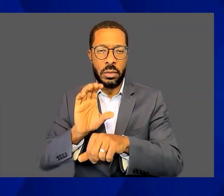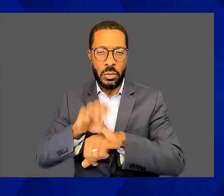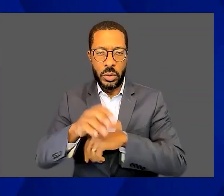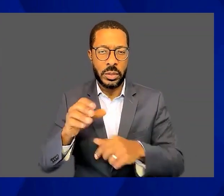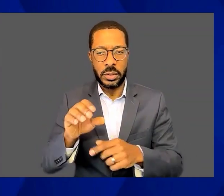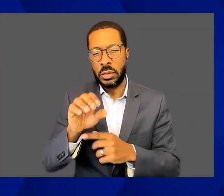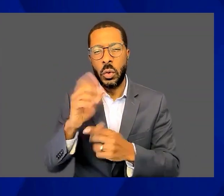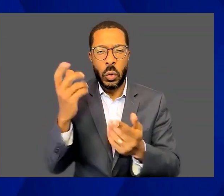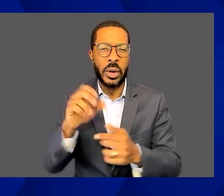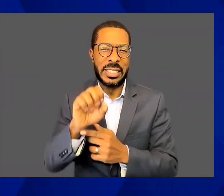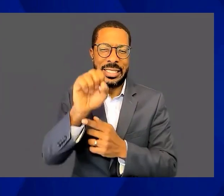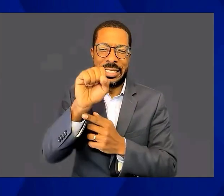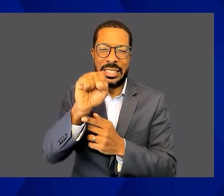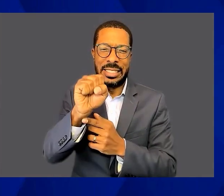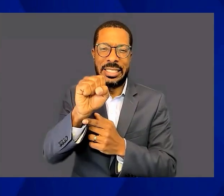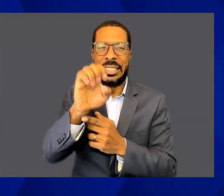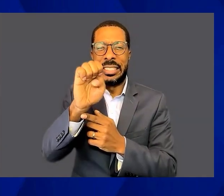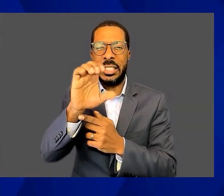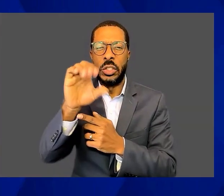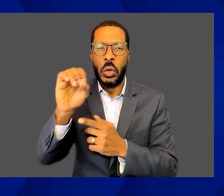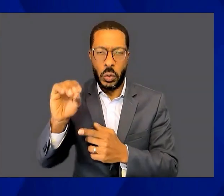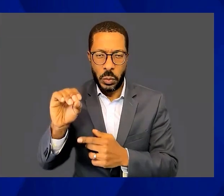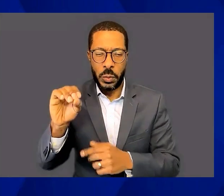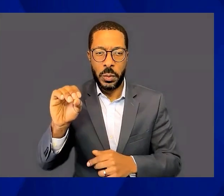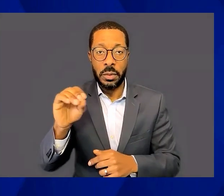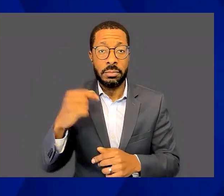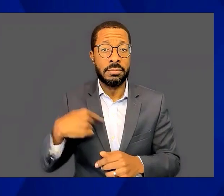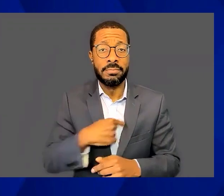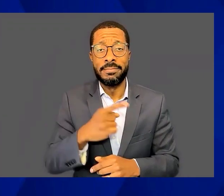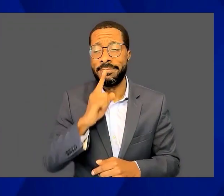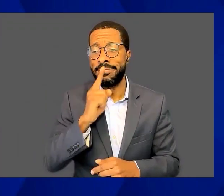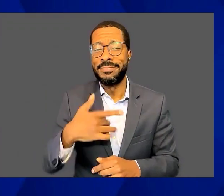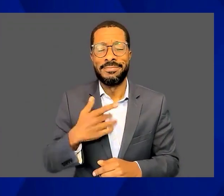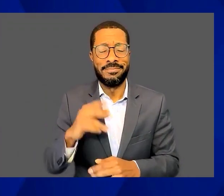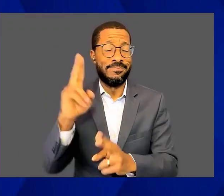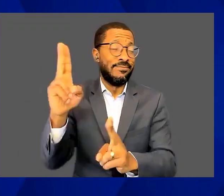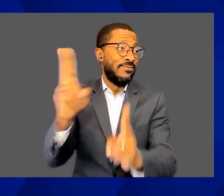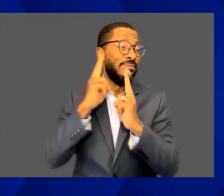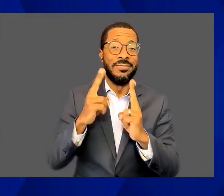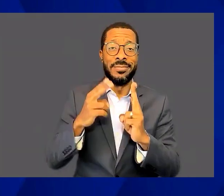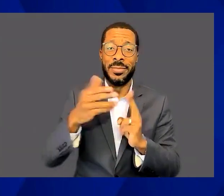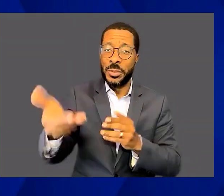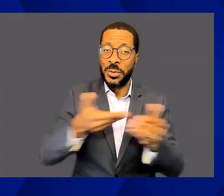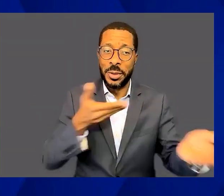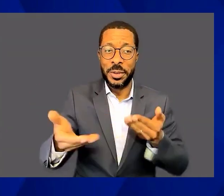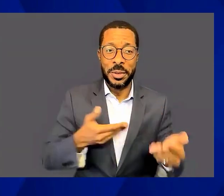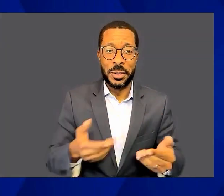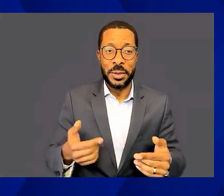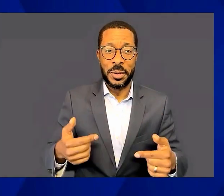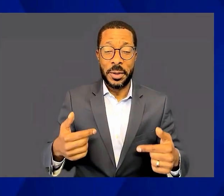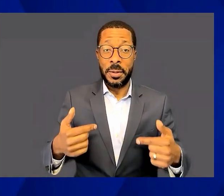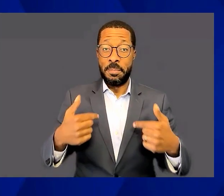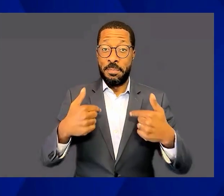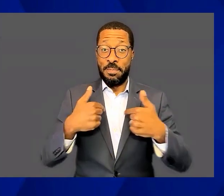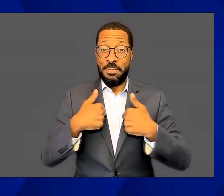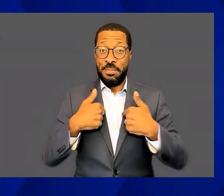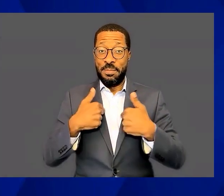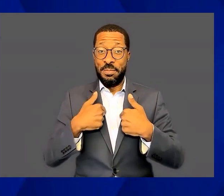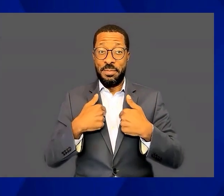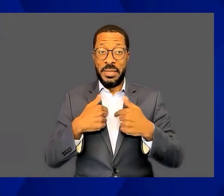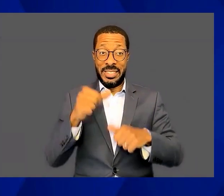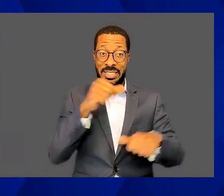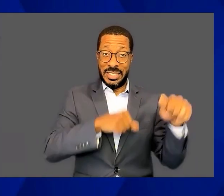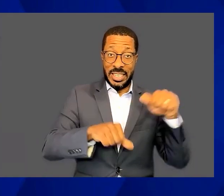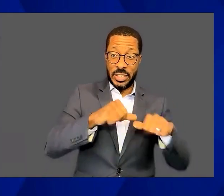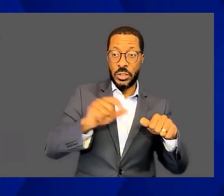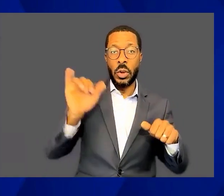honor to welcome you all here this evening. As a half-Indigenous social scientist, it's also an honor